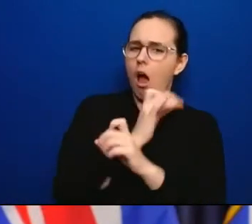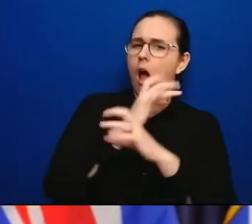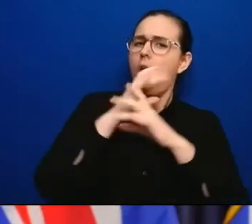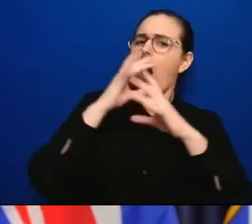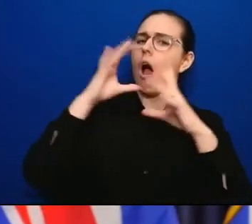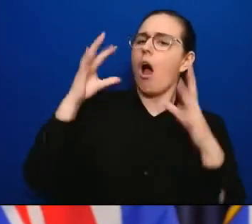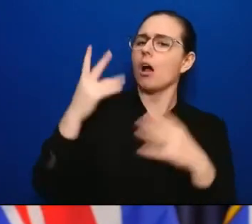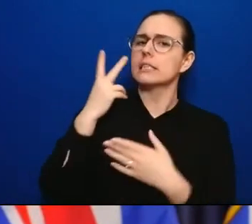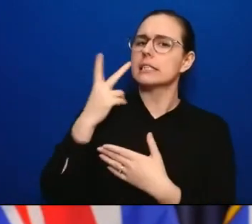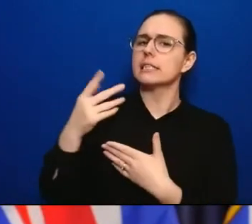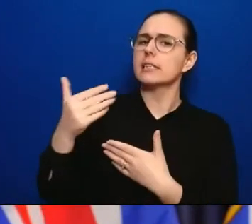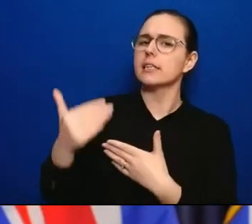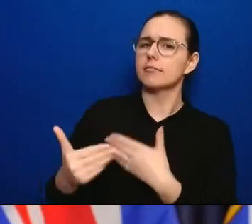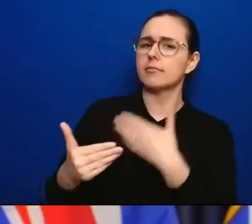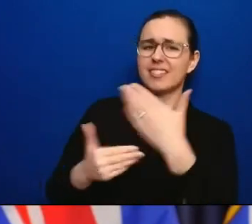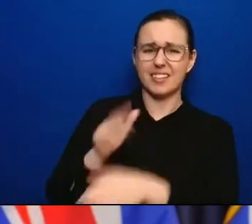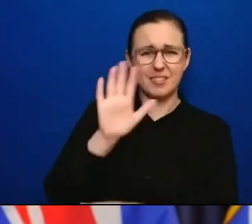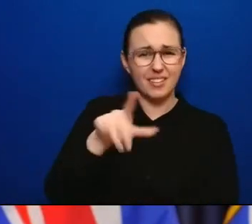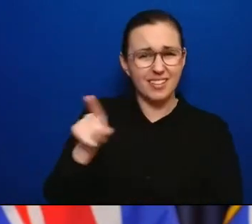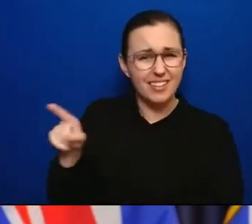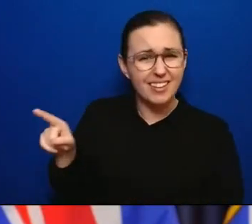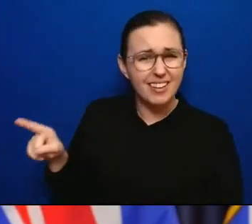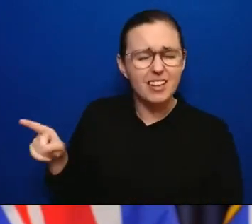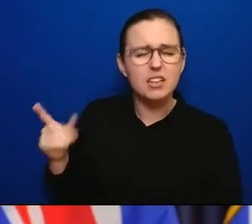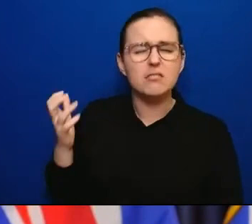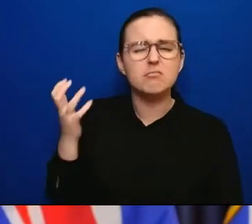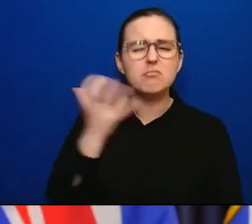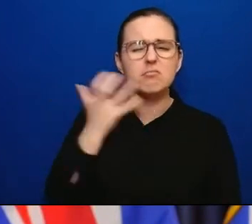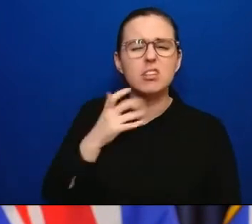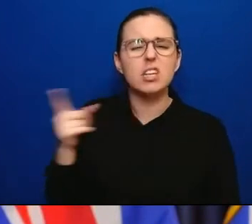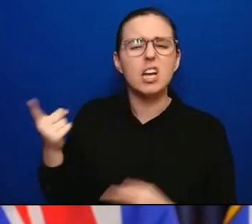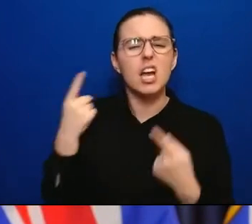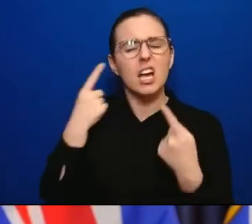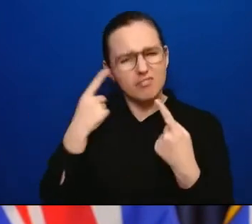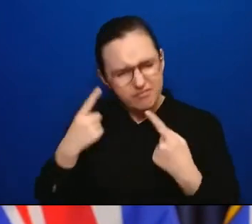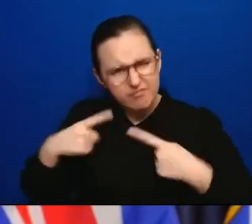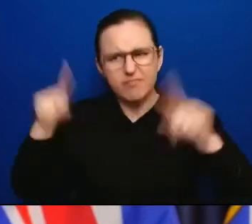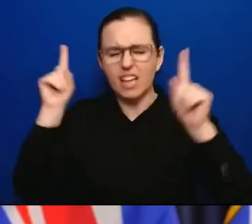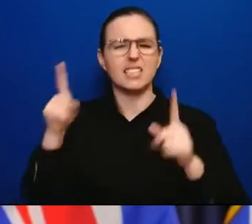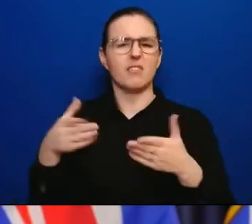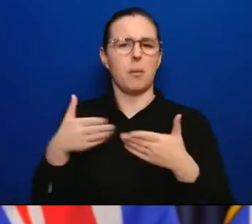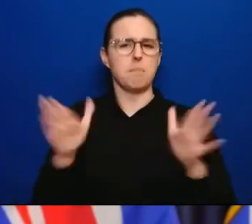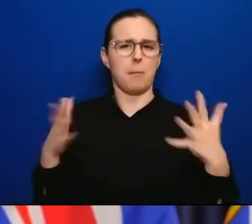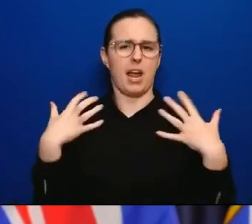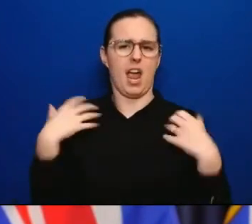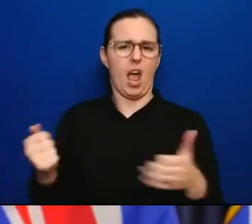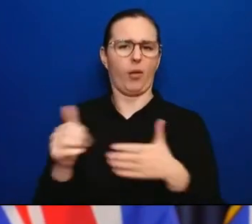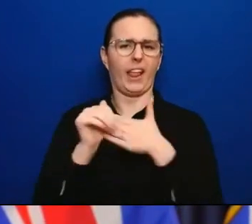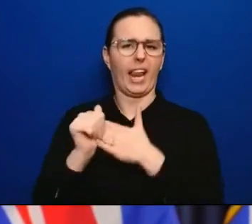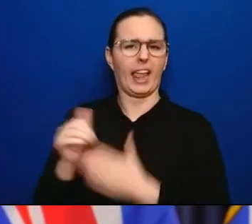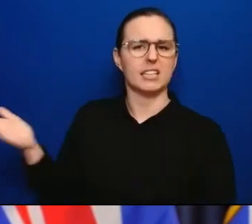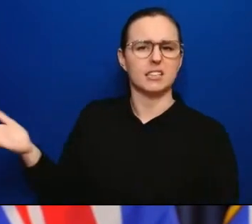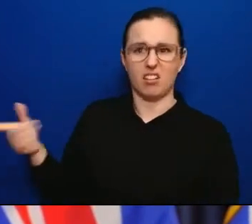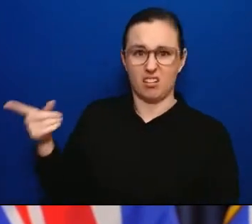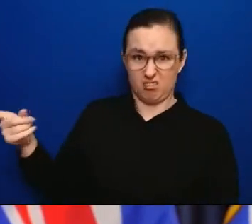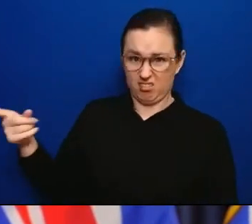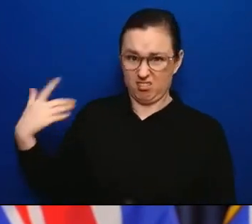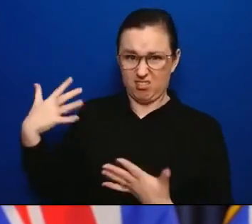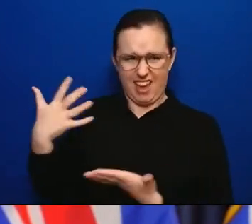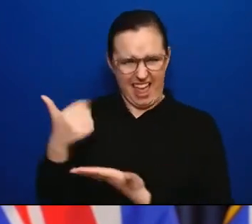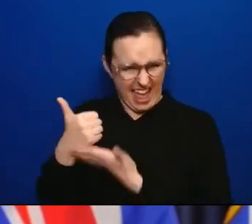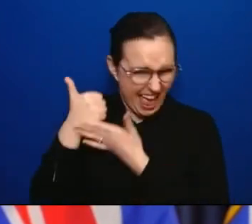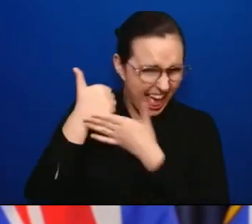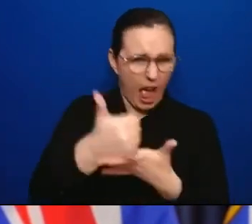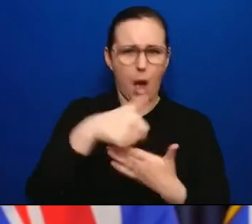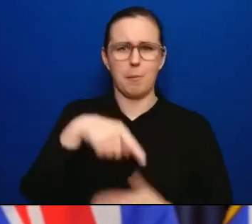seeing is the effect of public health leadership that has made such a difference for everyone in BC. It's led by Dr. Henry, and she's the public